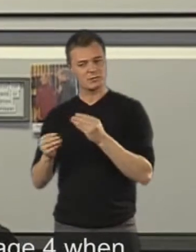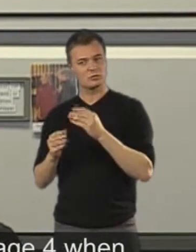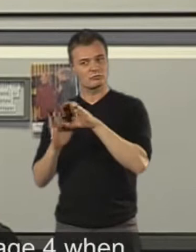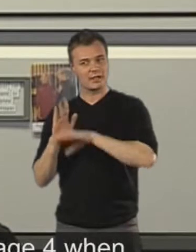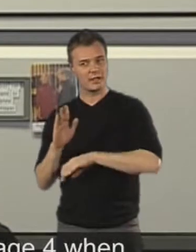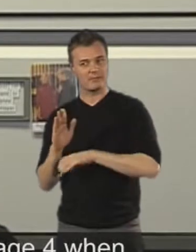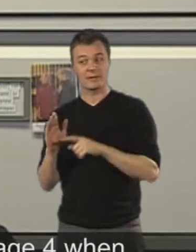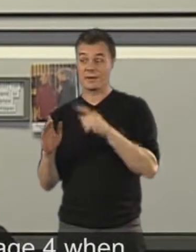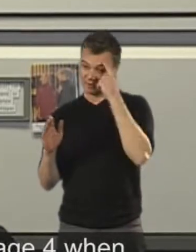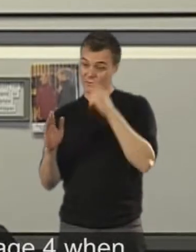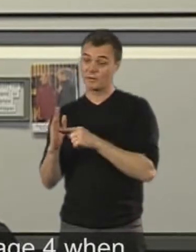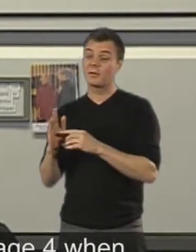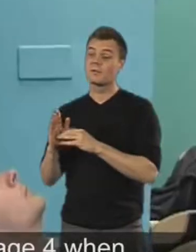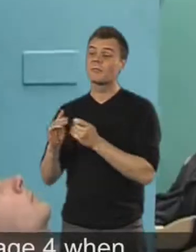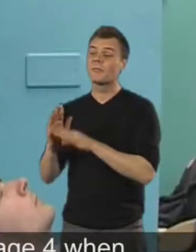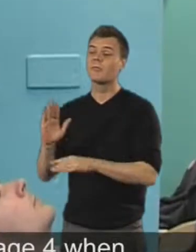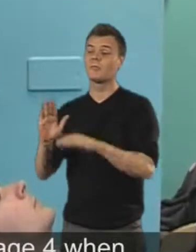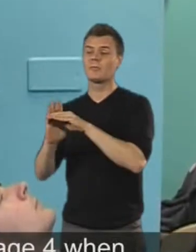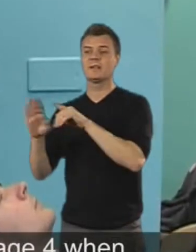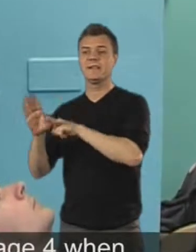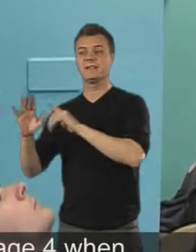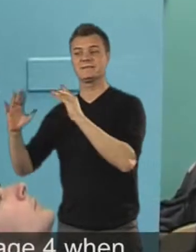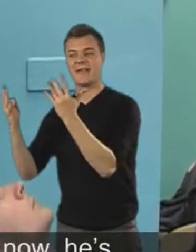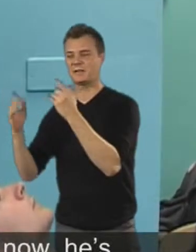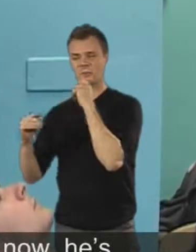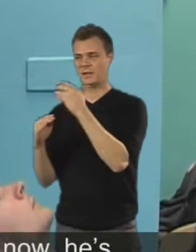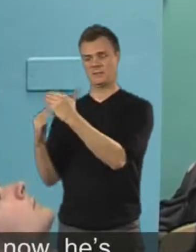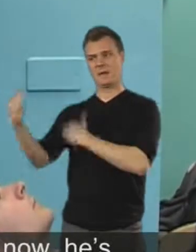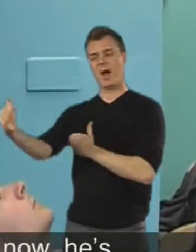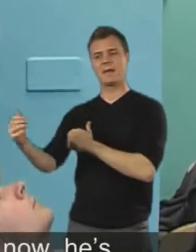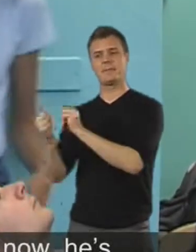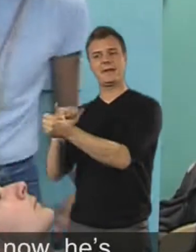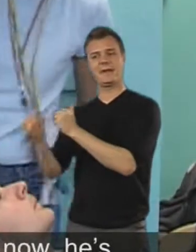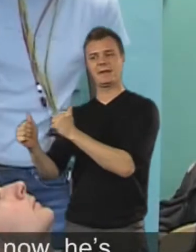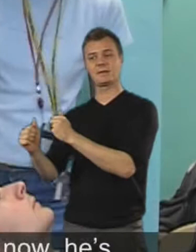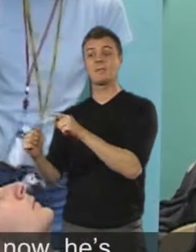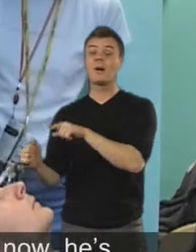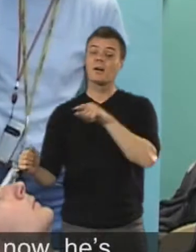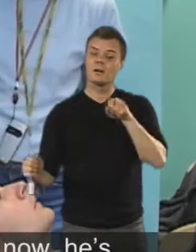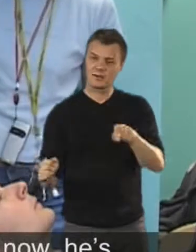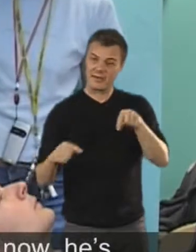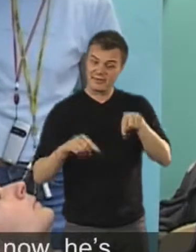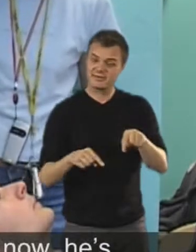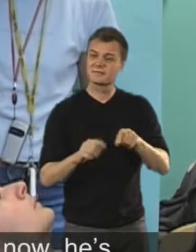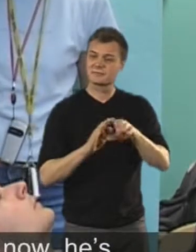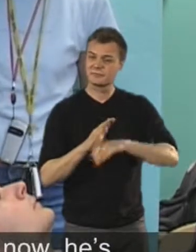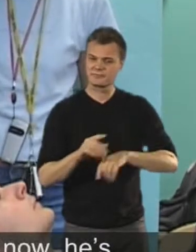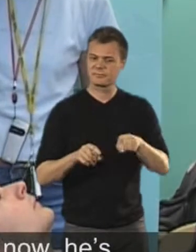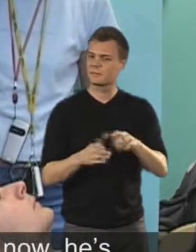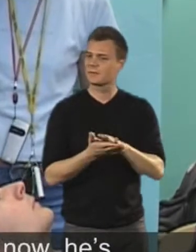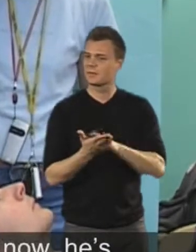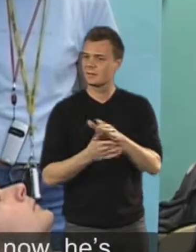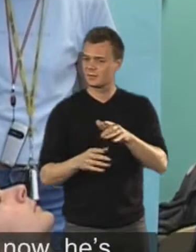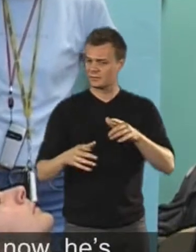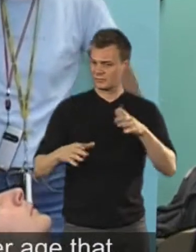to Year 10, he would be far behind his peers, whereas as we're starting now, and he's actually in a